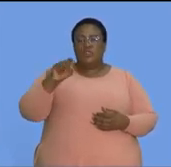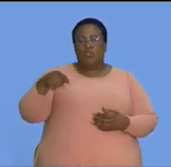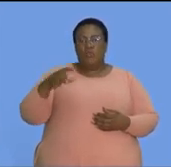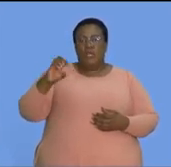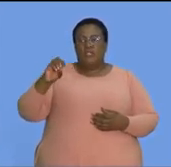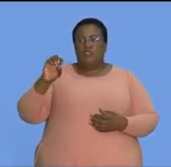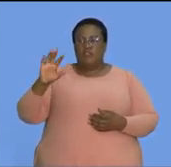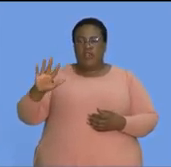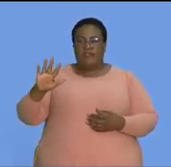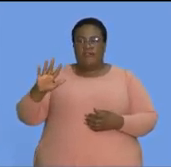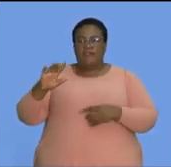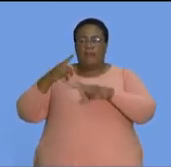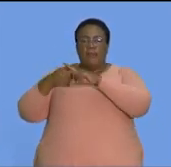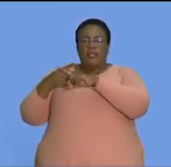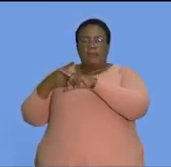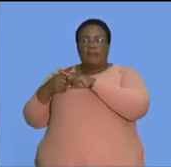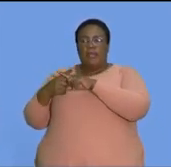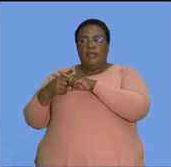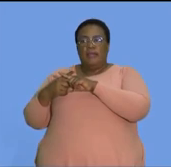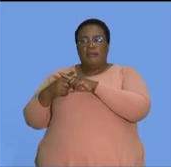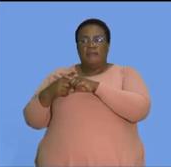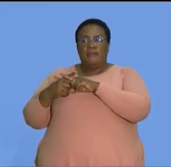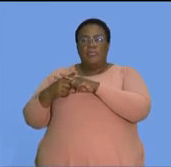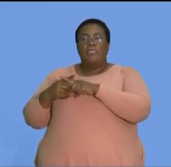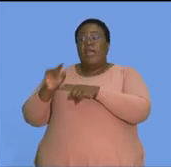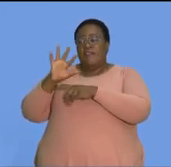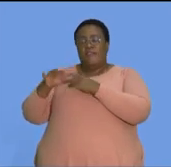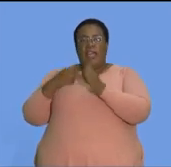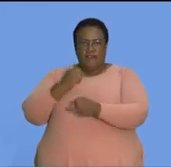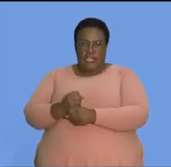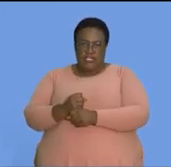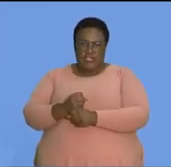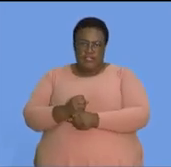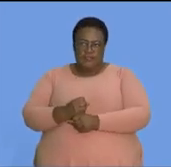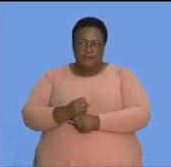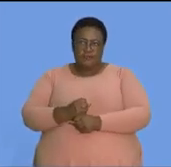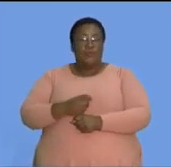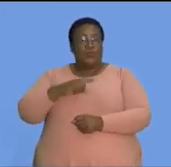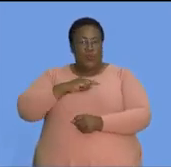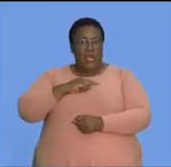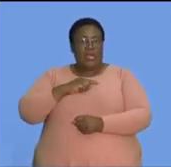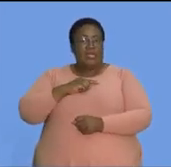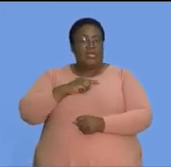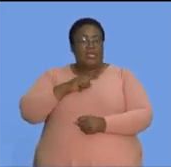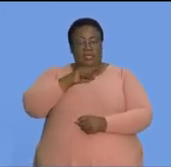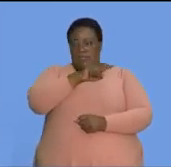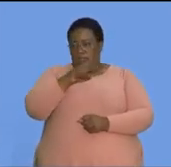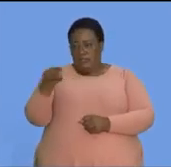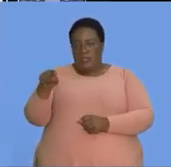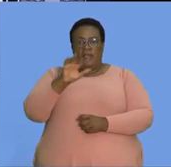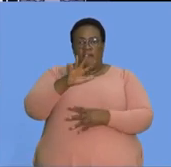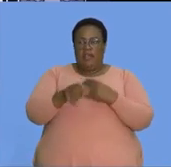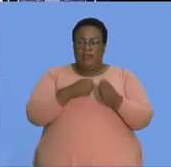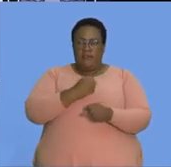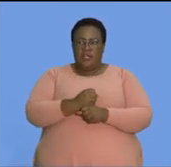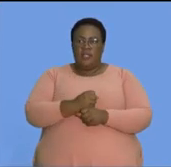0.05 multiplied by the 5 years, because this was for 5 years. And then we'll just go to